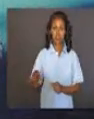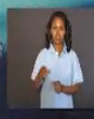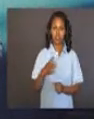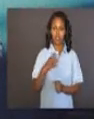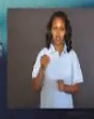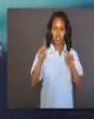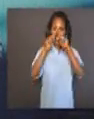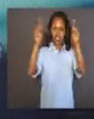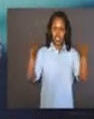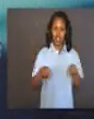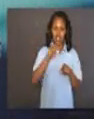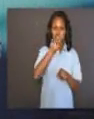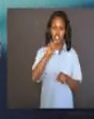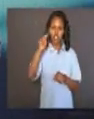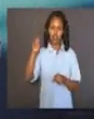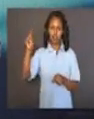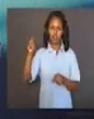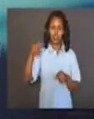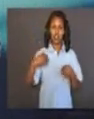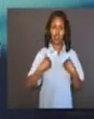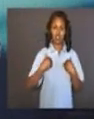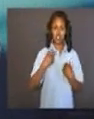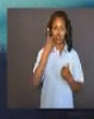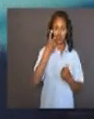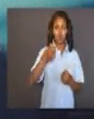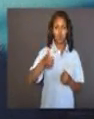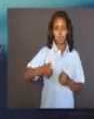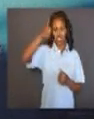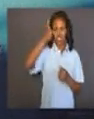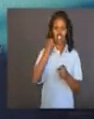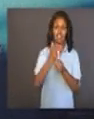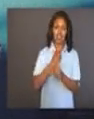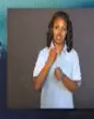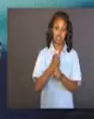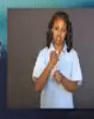An oscilloscope has two major functions: